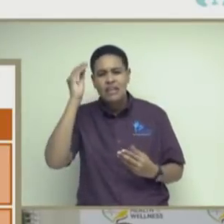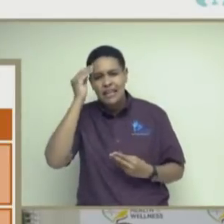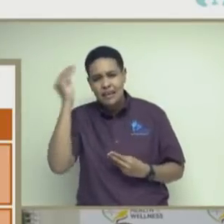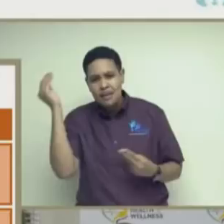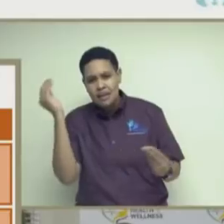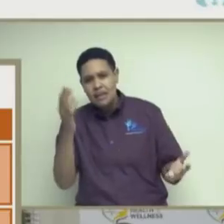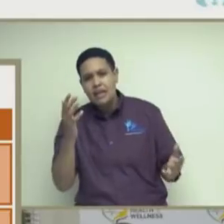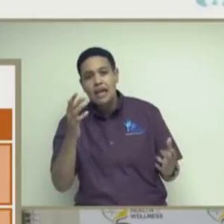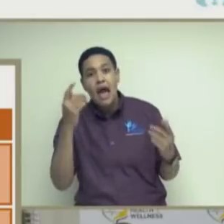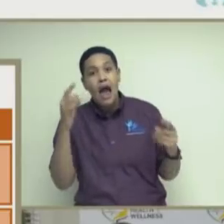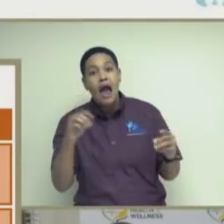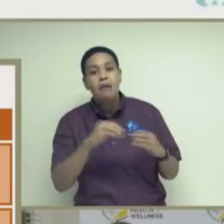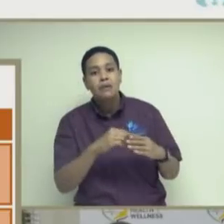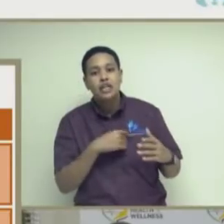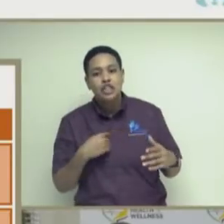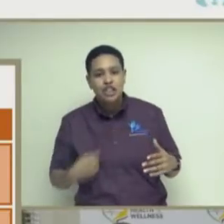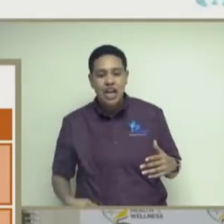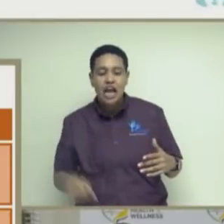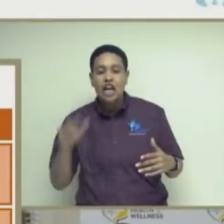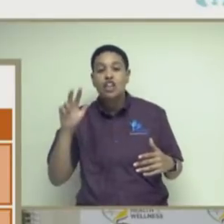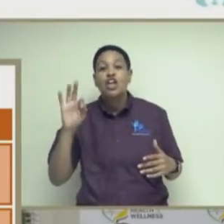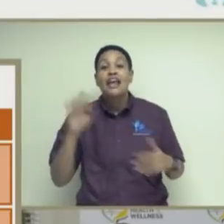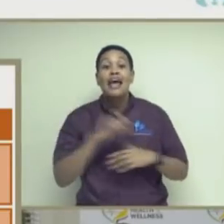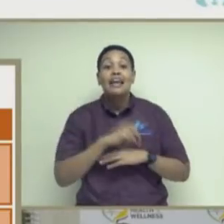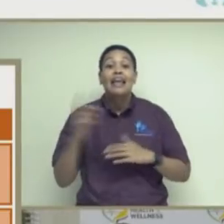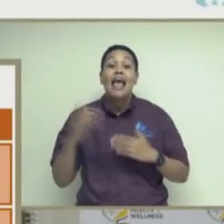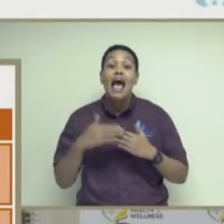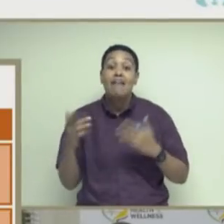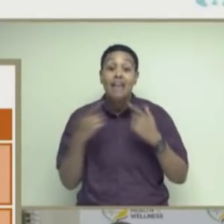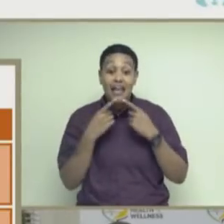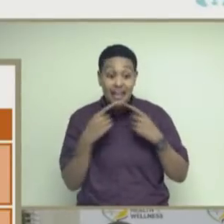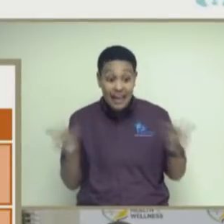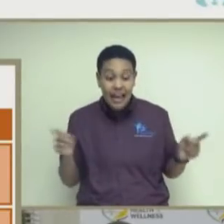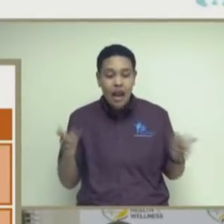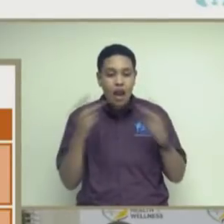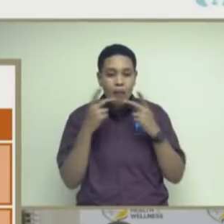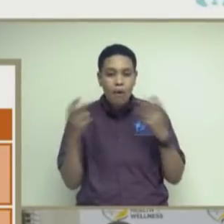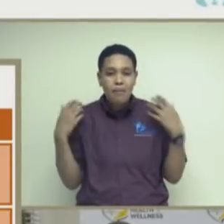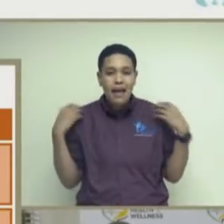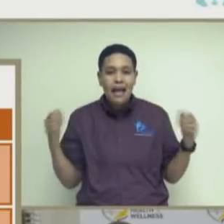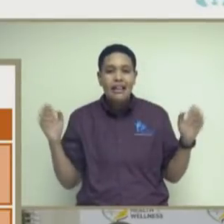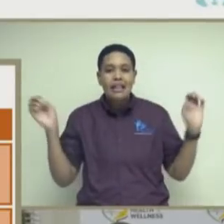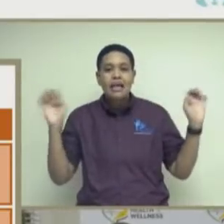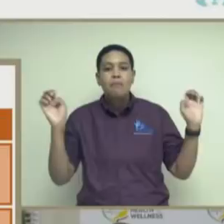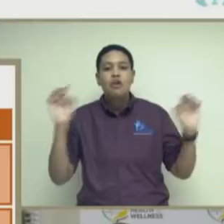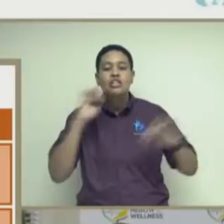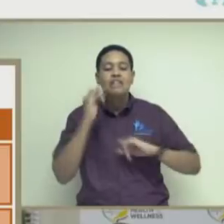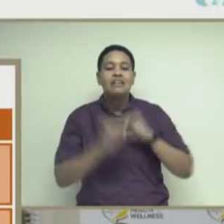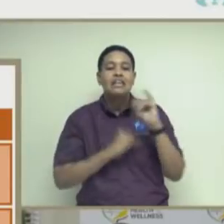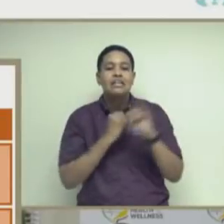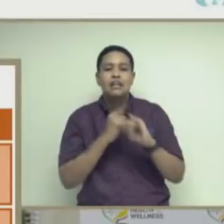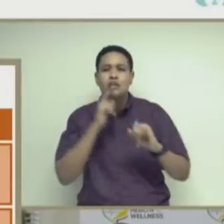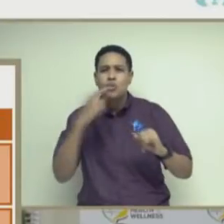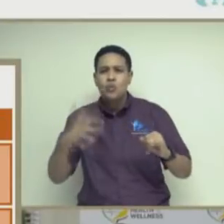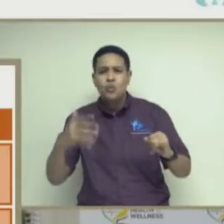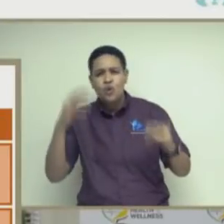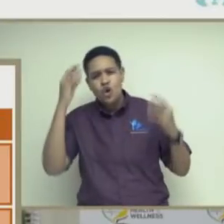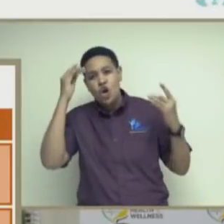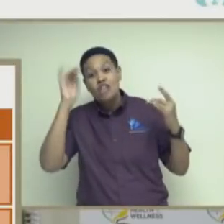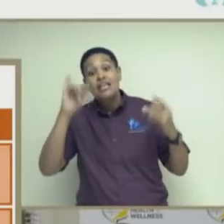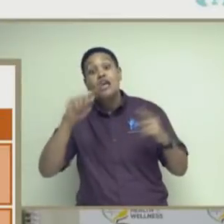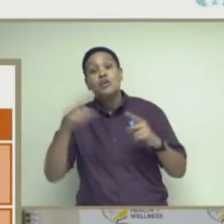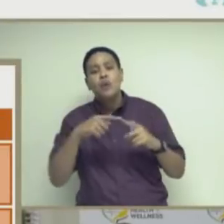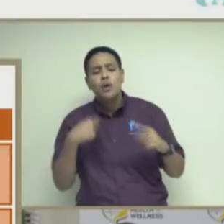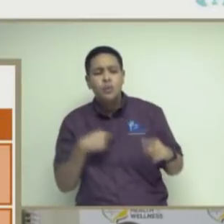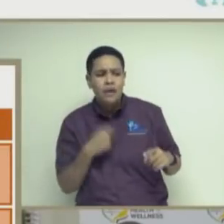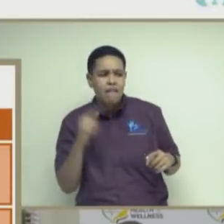the cases in China and 39 days after being declared a public health emergency of international concern. That's when we